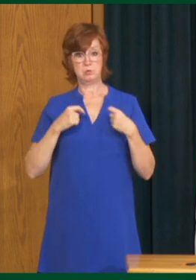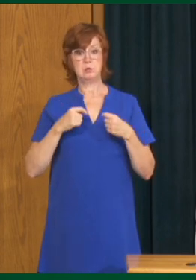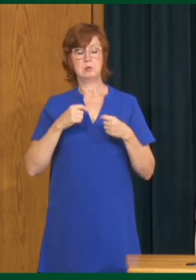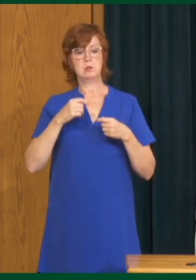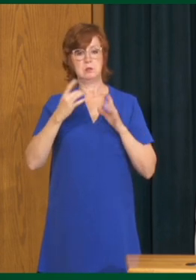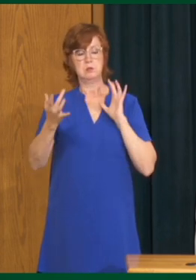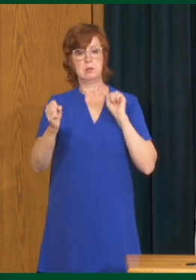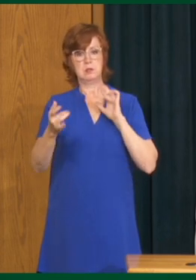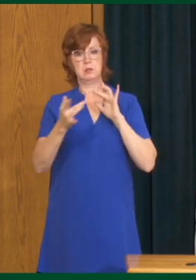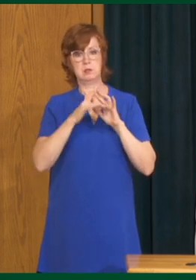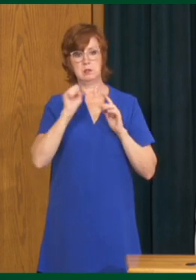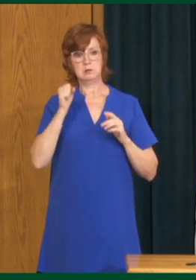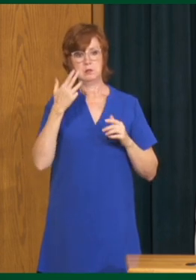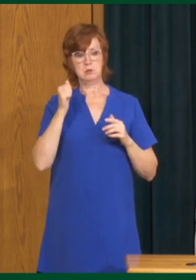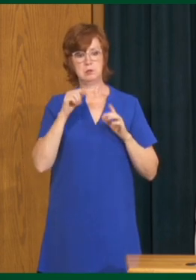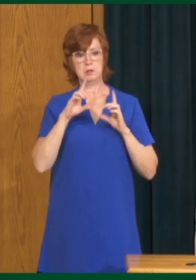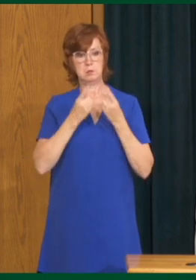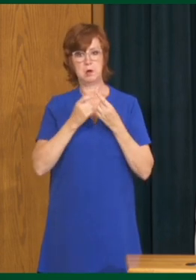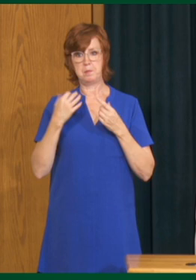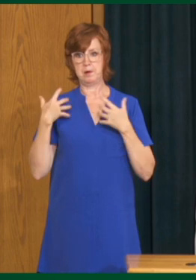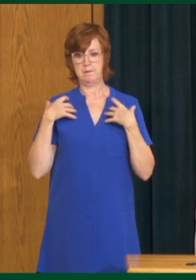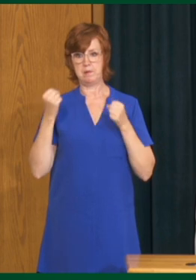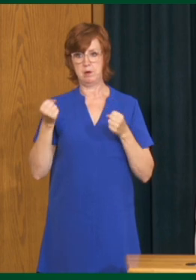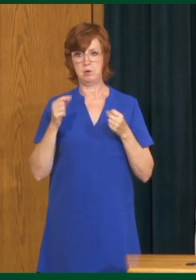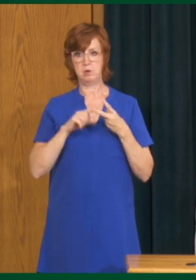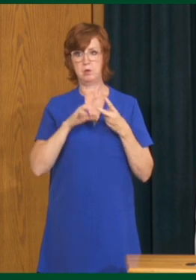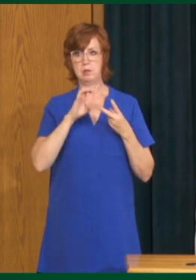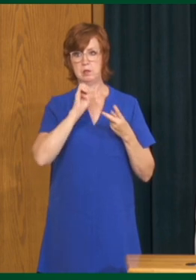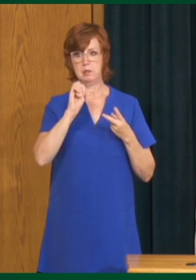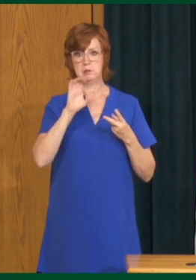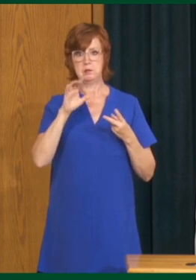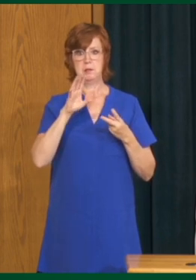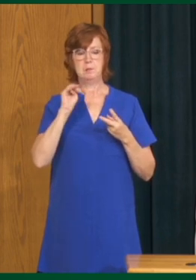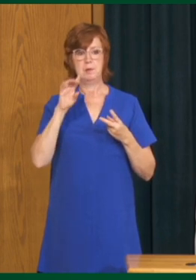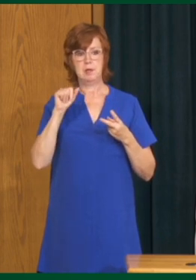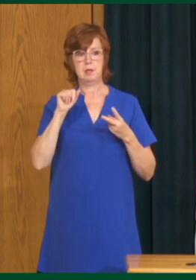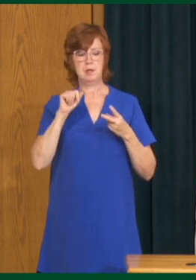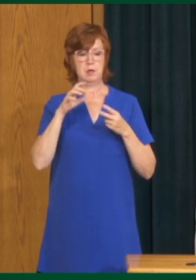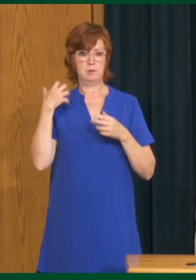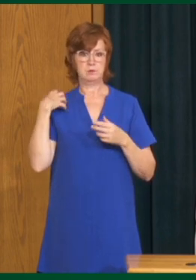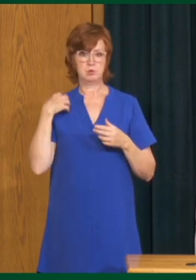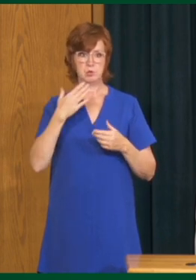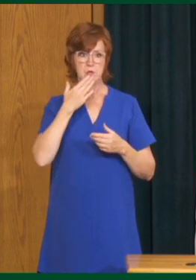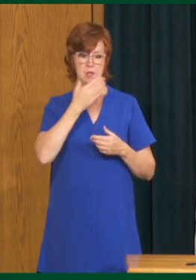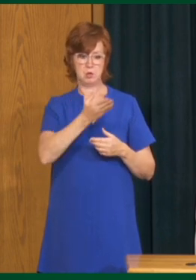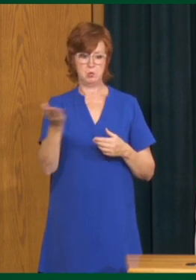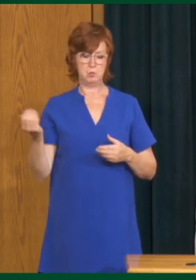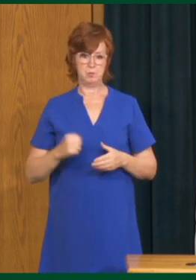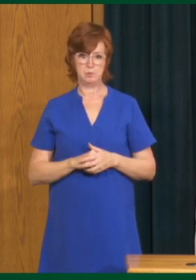to send them to SHA, Ministry of Health, or your Executive Council Media Relations Officer. Thank you, everyone.